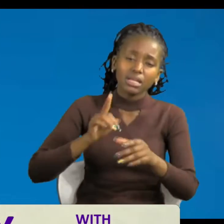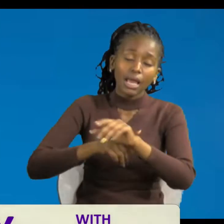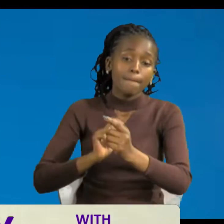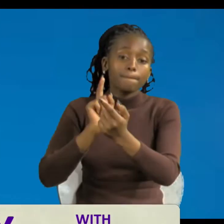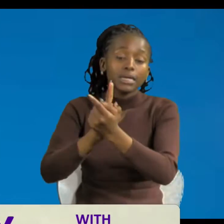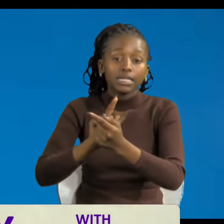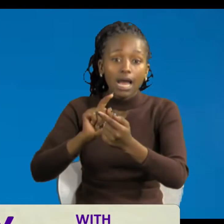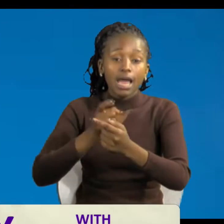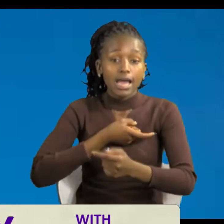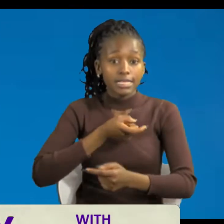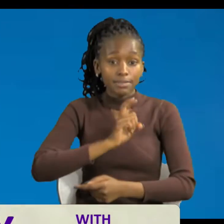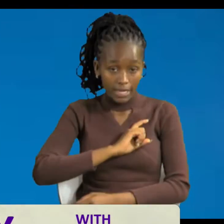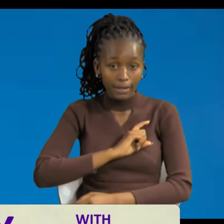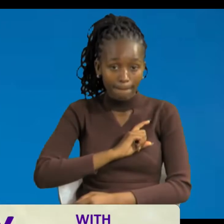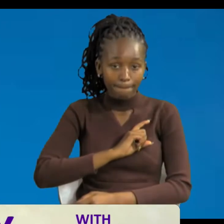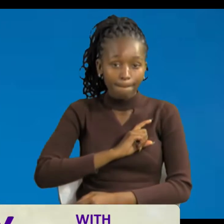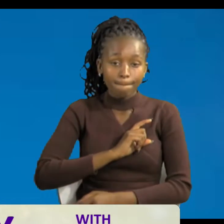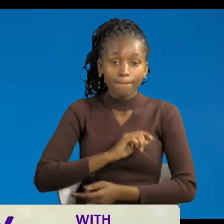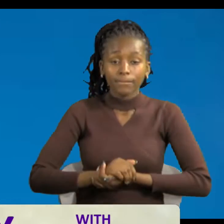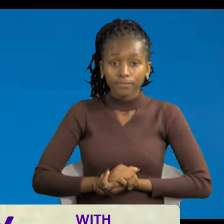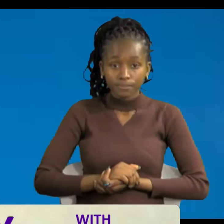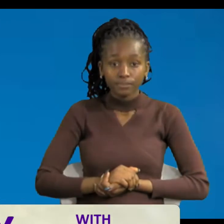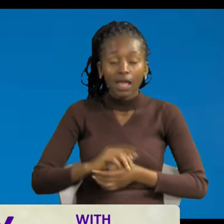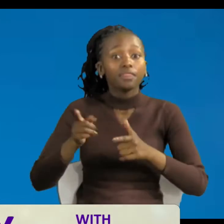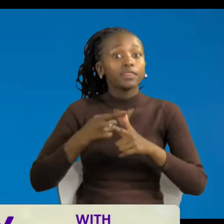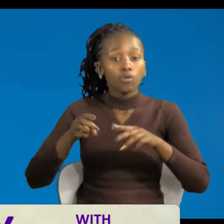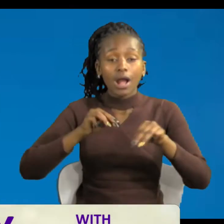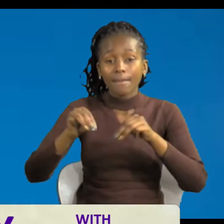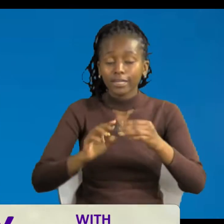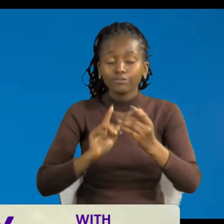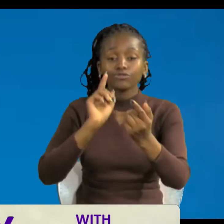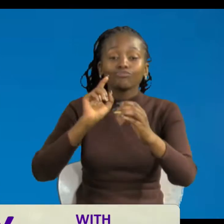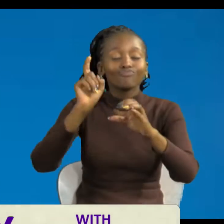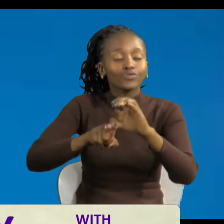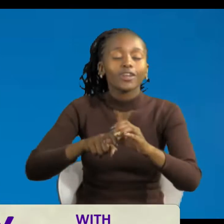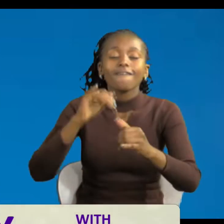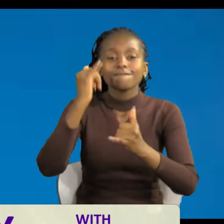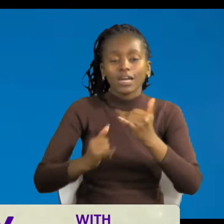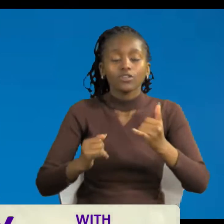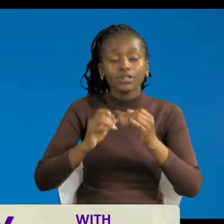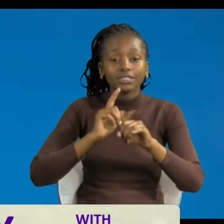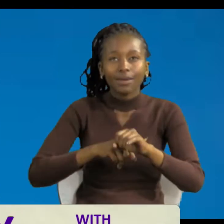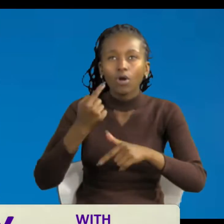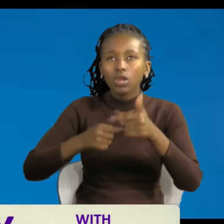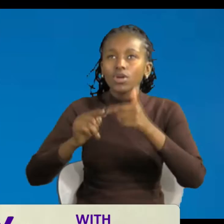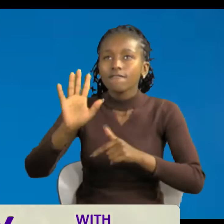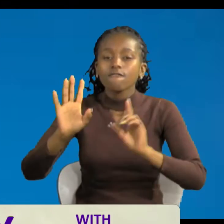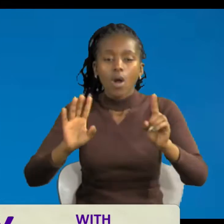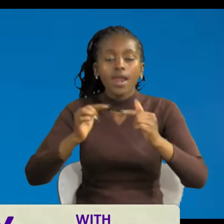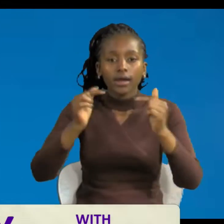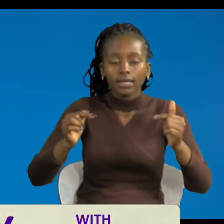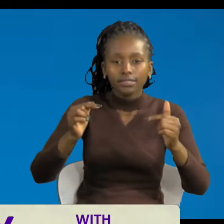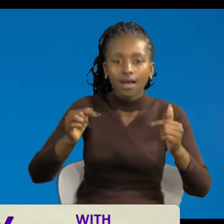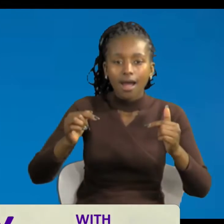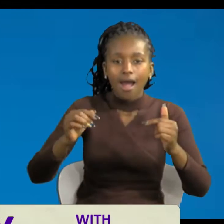Spain, they fell 1-0, but still managed to get to the finals. That is after securing a 5-1 win against